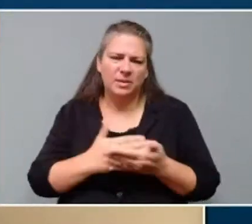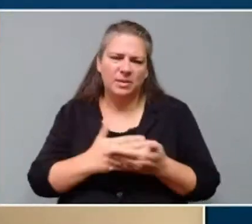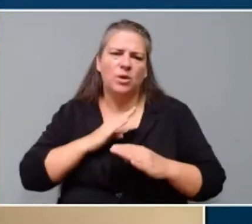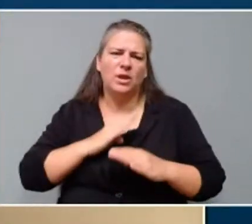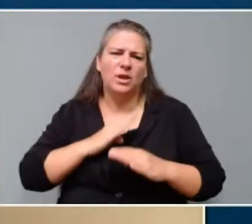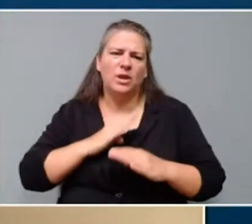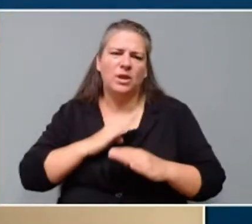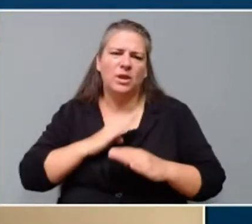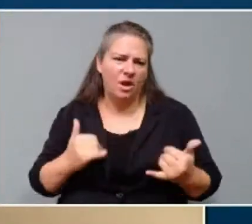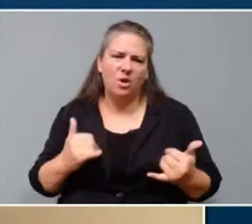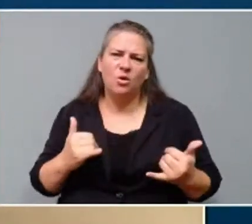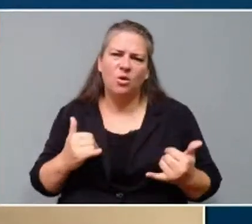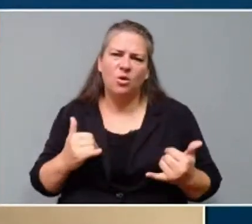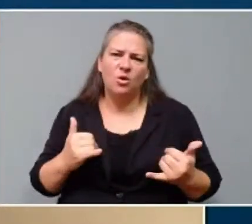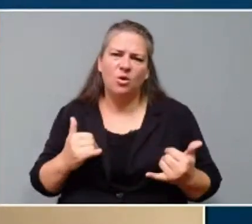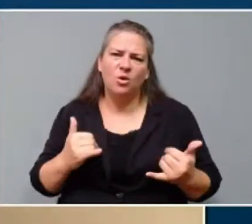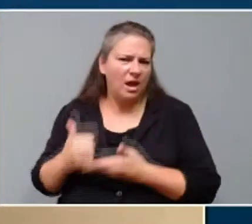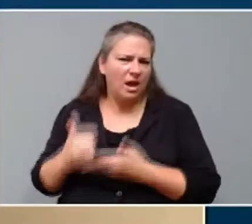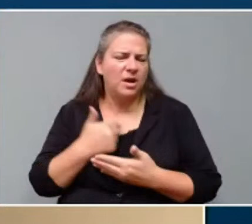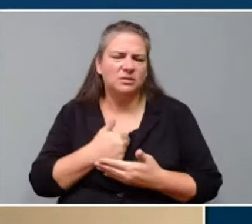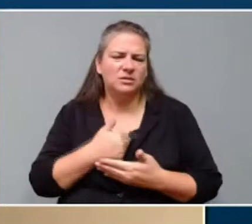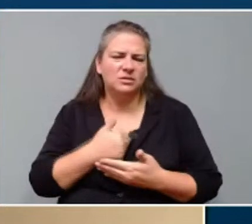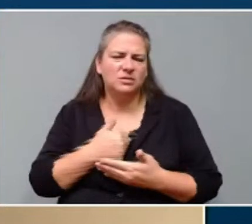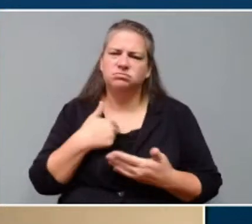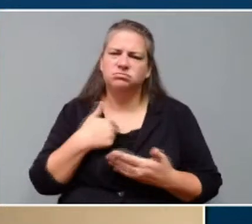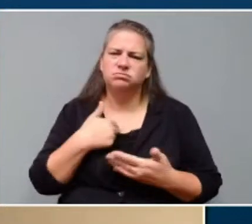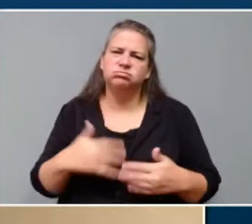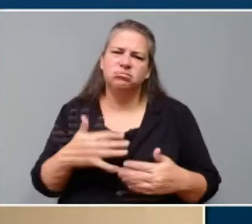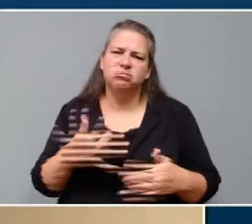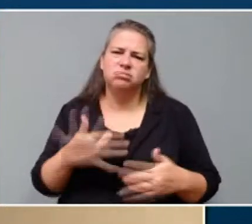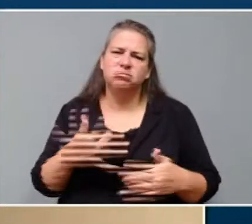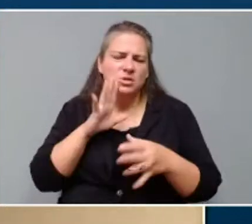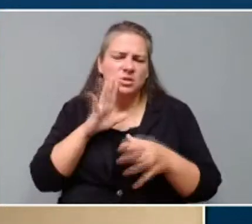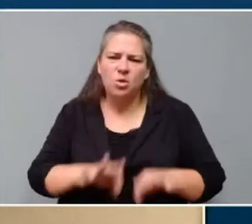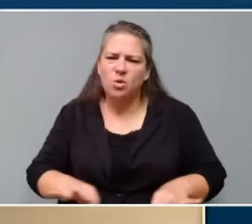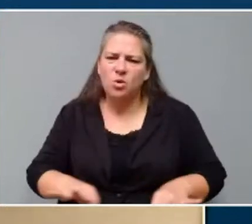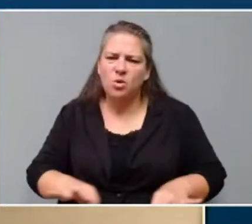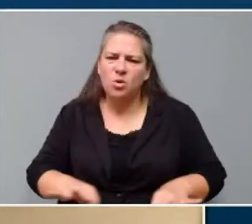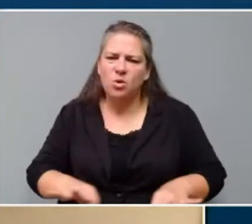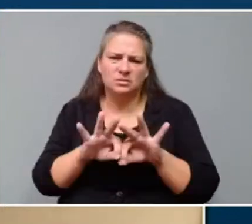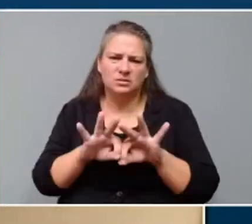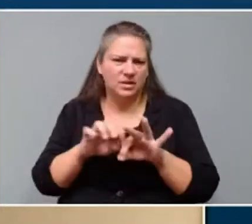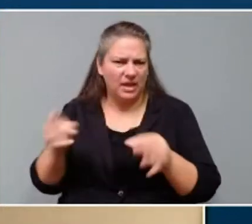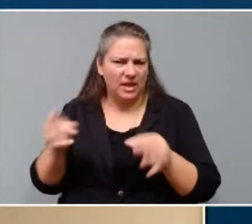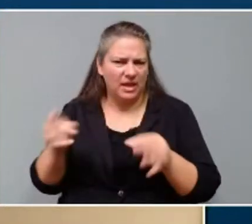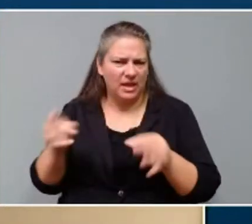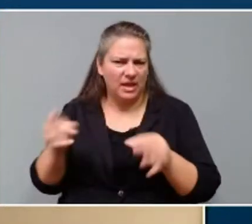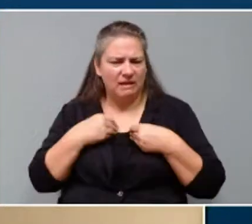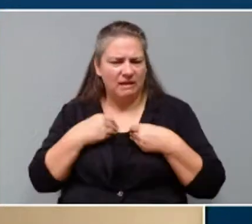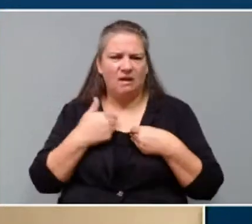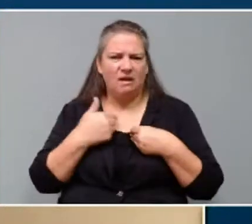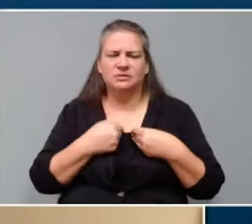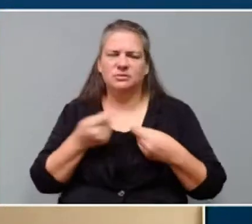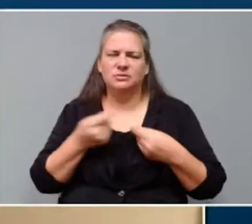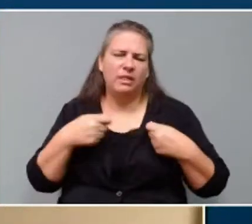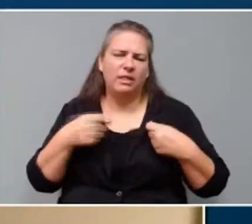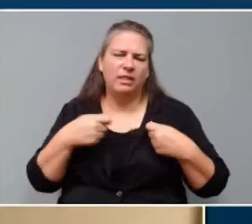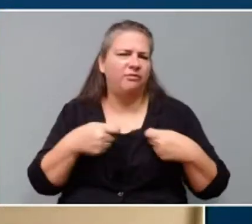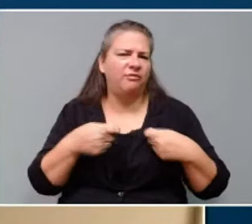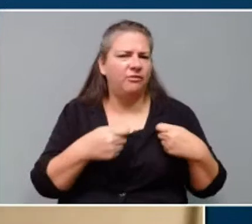So I can't stress how important that is. They're providing relief to an already overtaxed